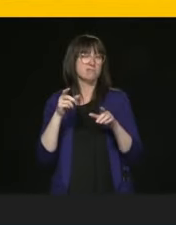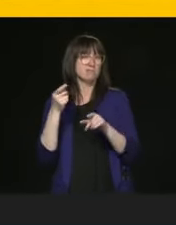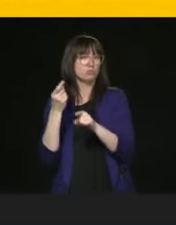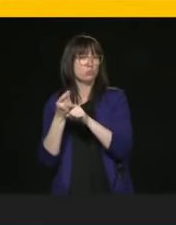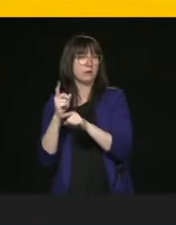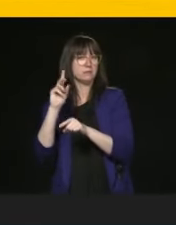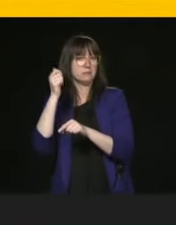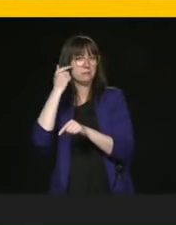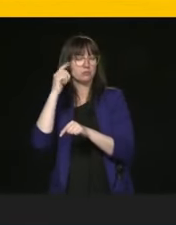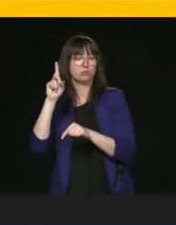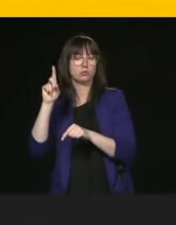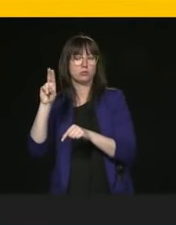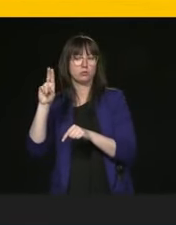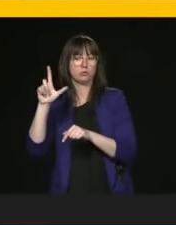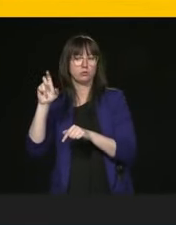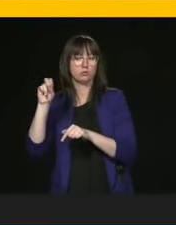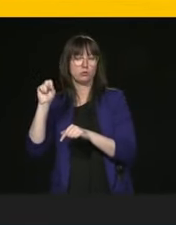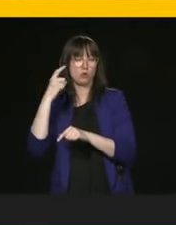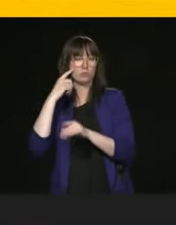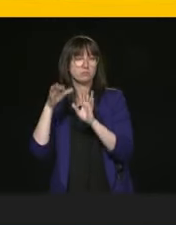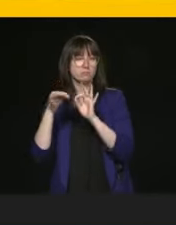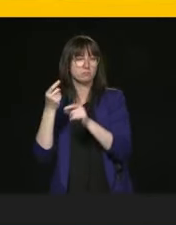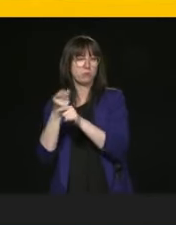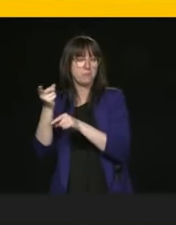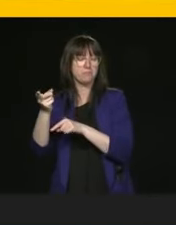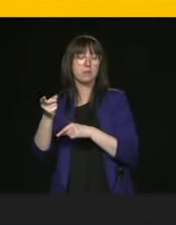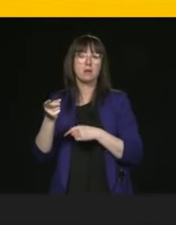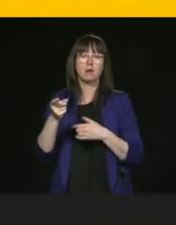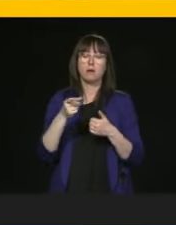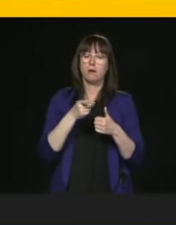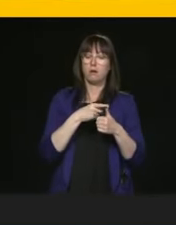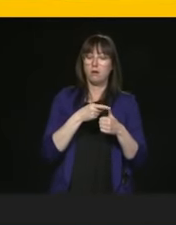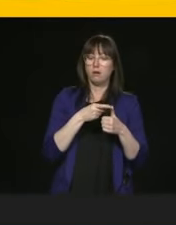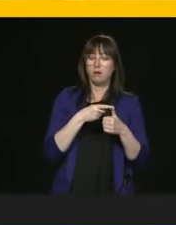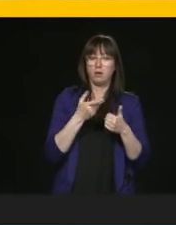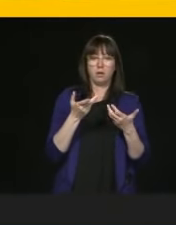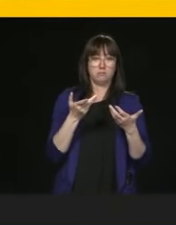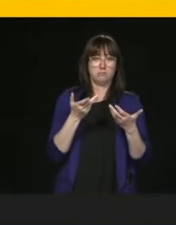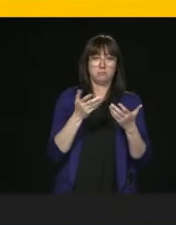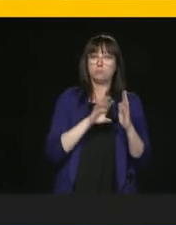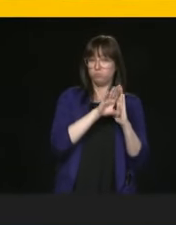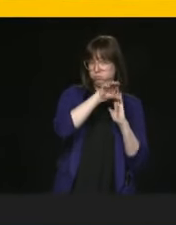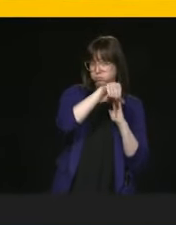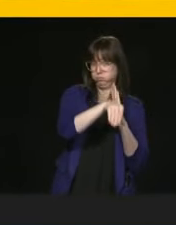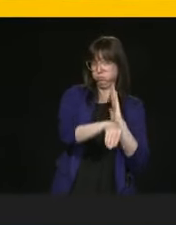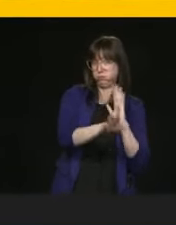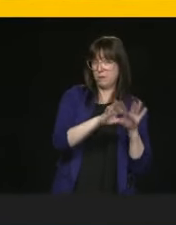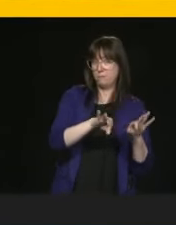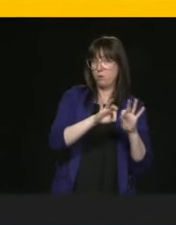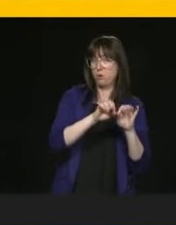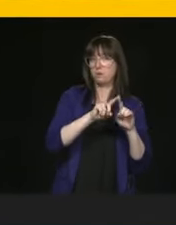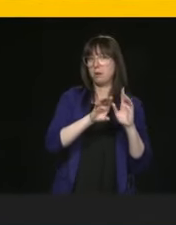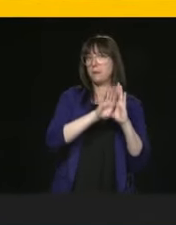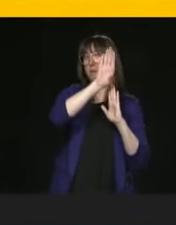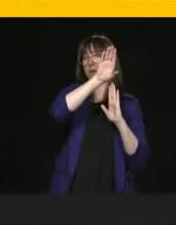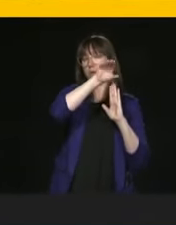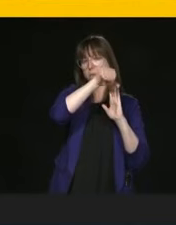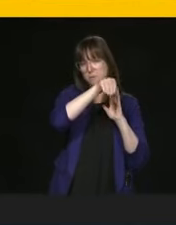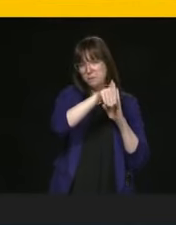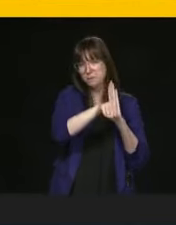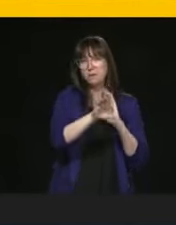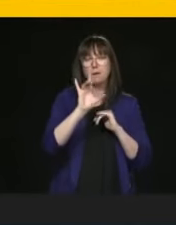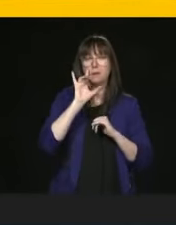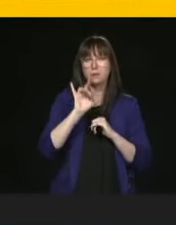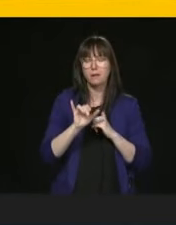to actually look at, not just the curve where it's going, but also we have to look at the